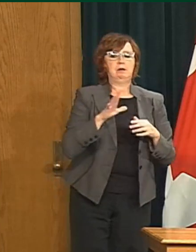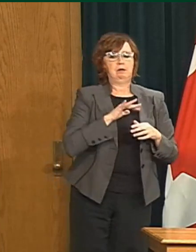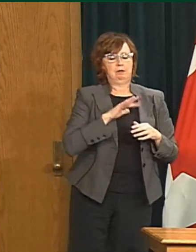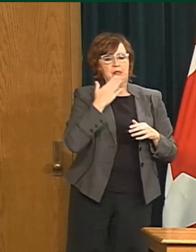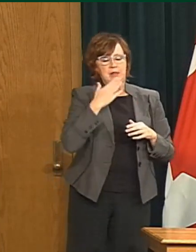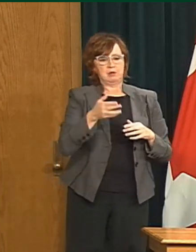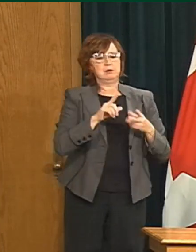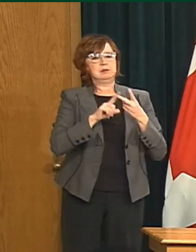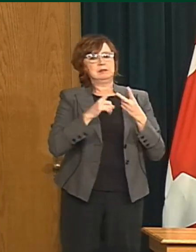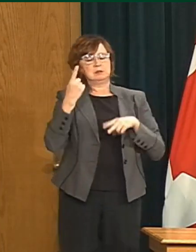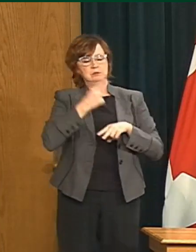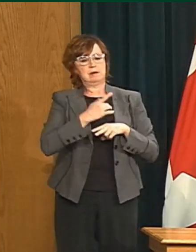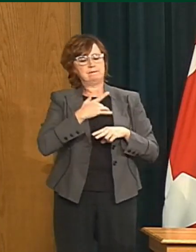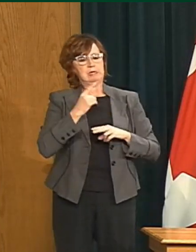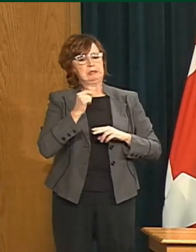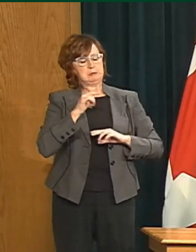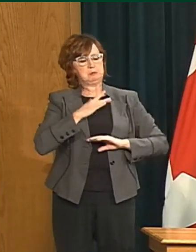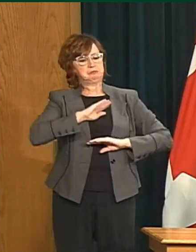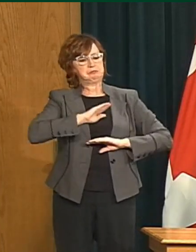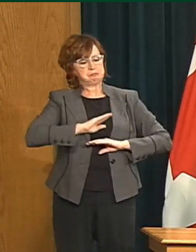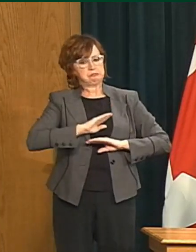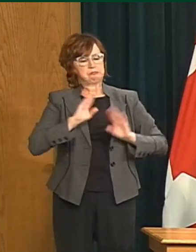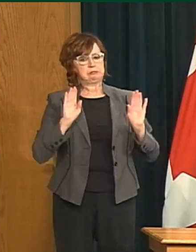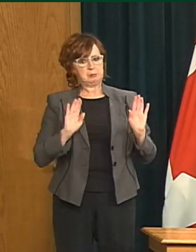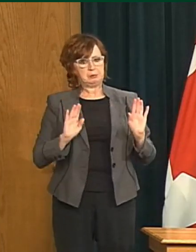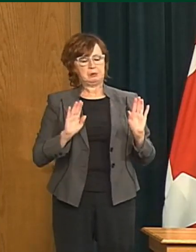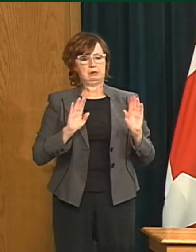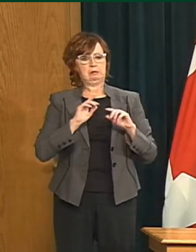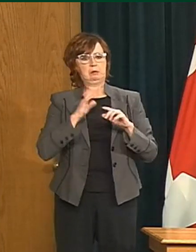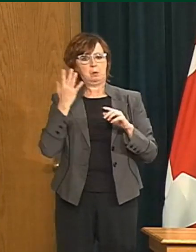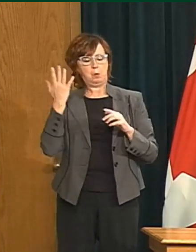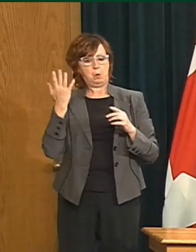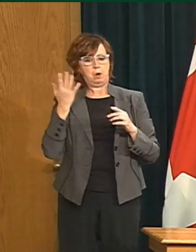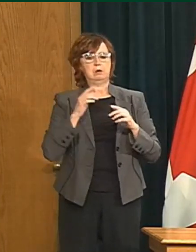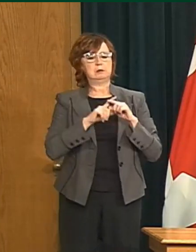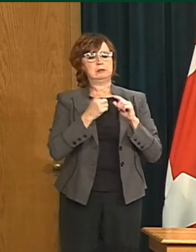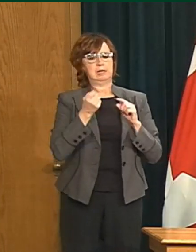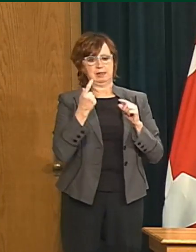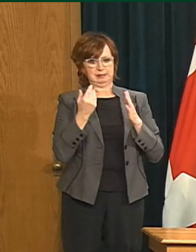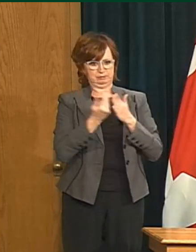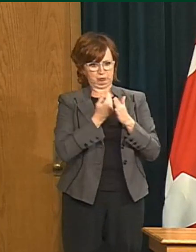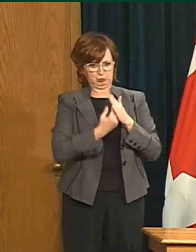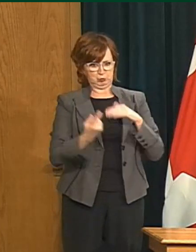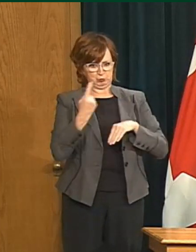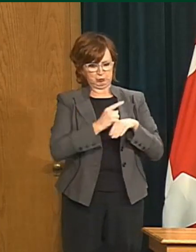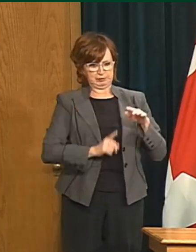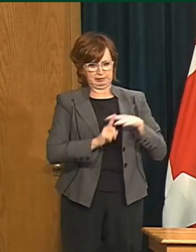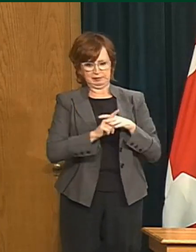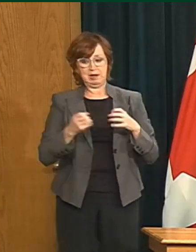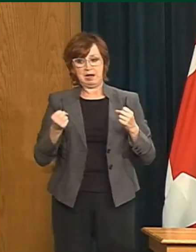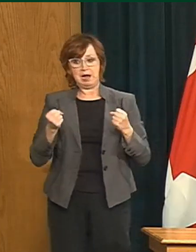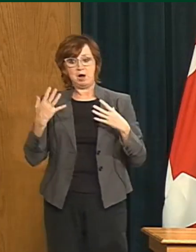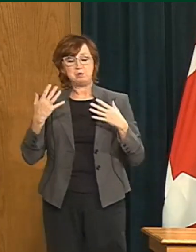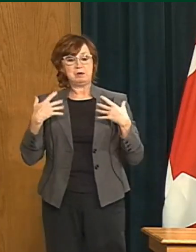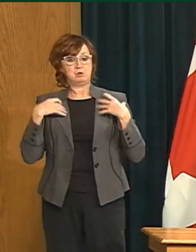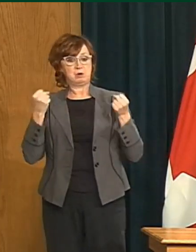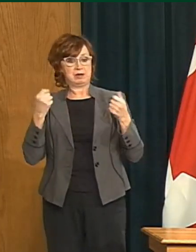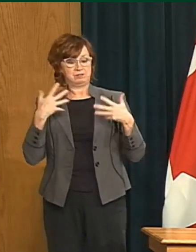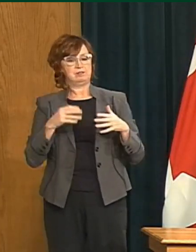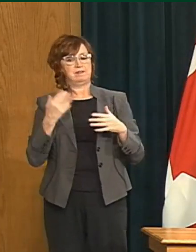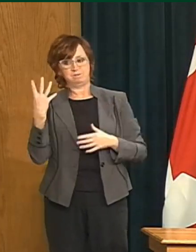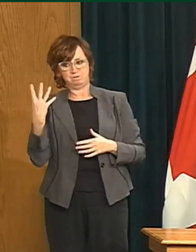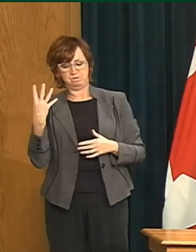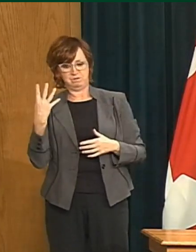are 11 new cases and 15 new recoveries. So active cases are down 4 to 165.